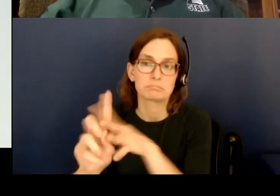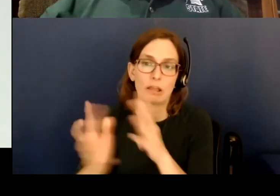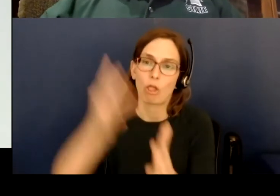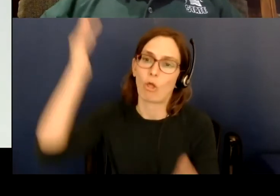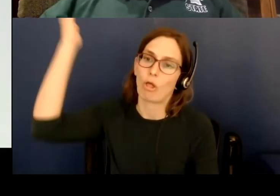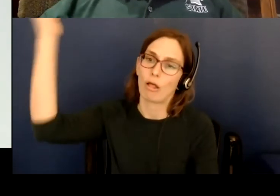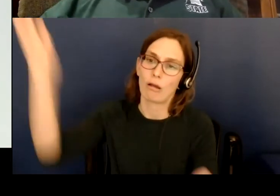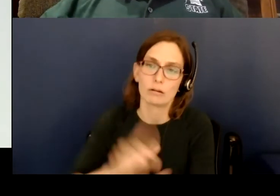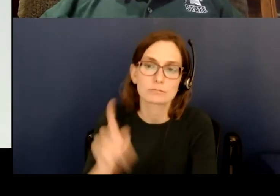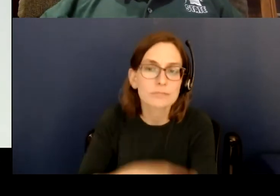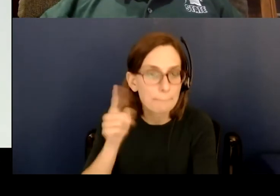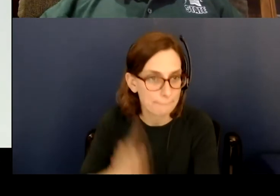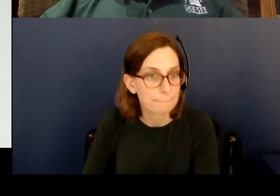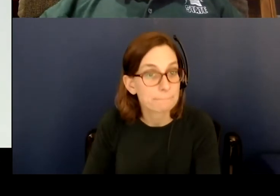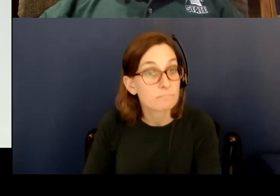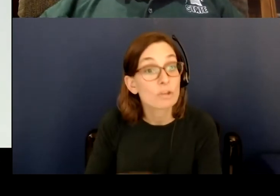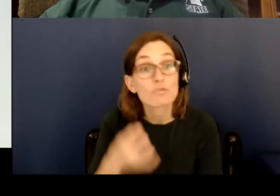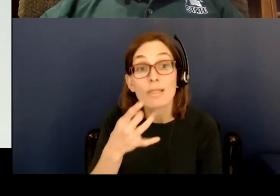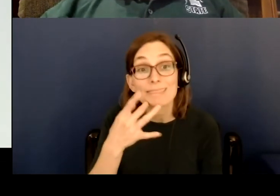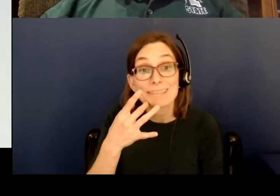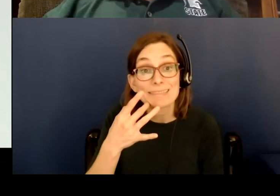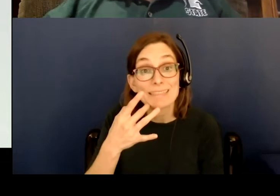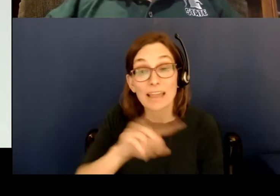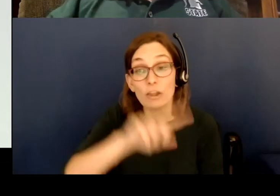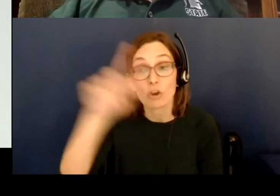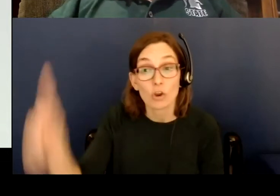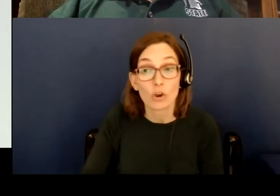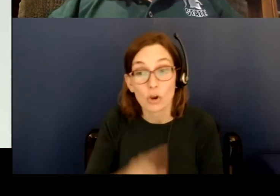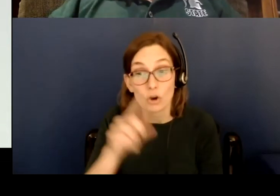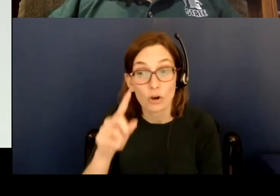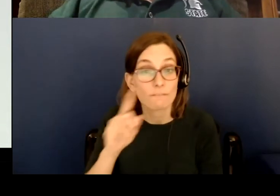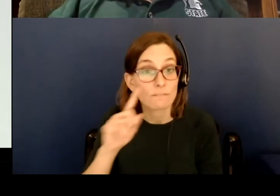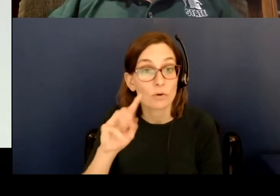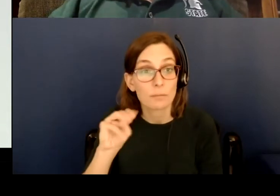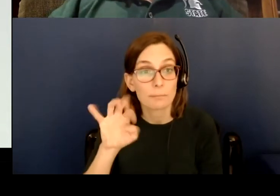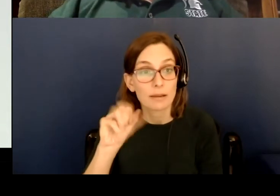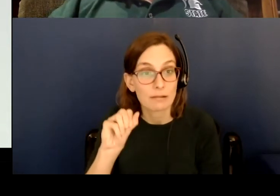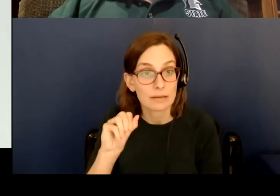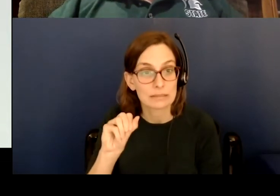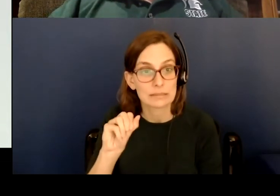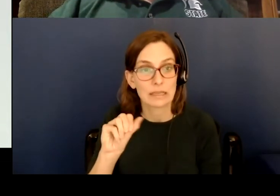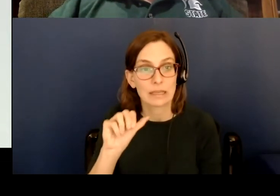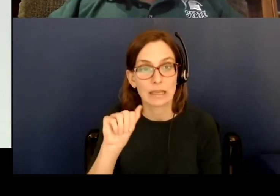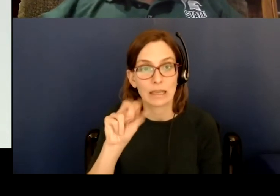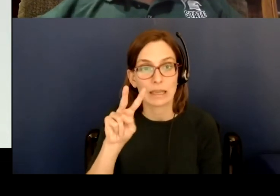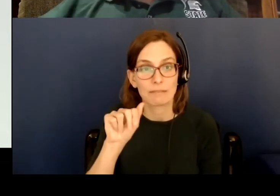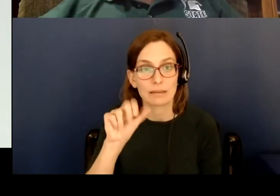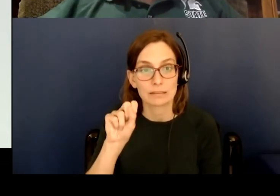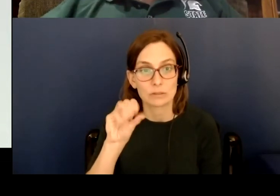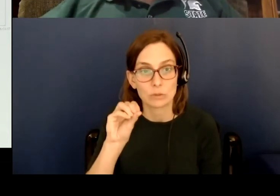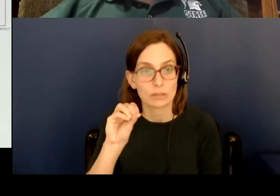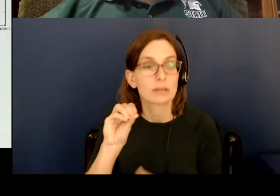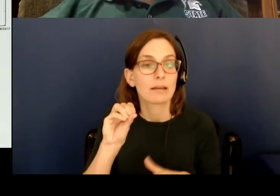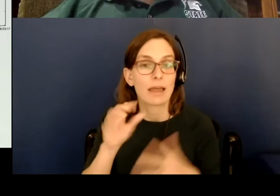So the light curve for Mira from this is AVSO, American Association of Variable Star Observers. This